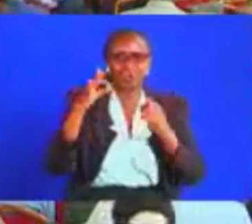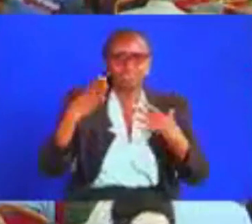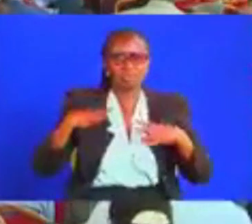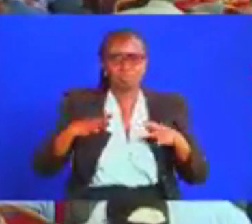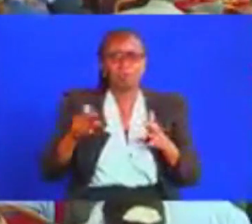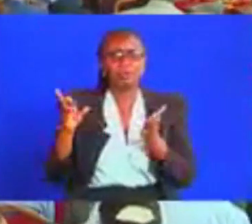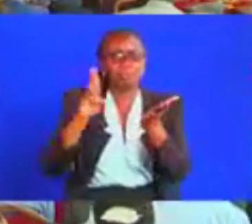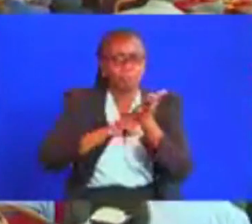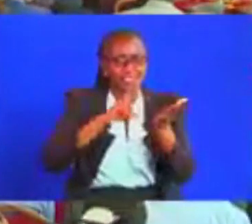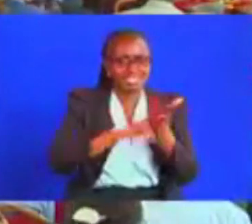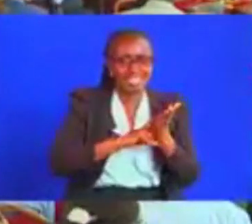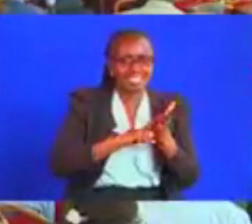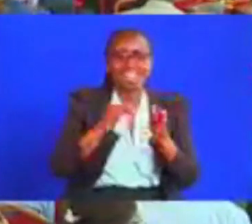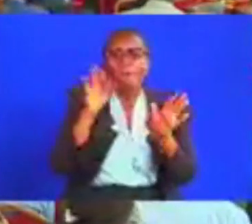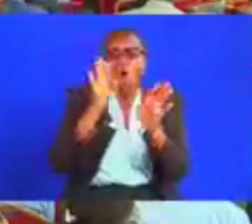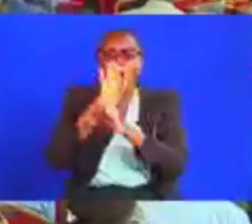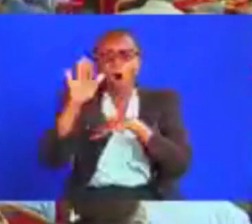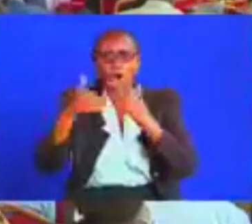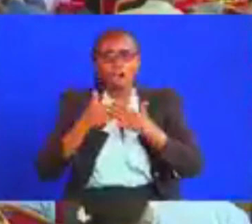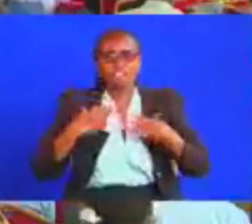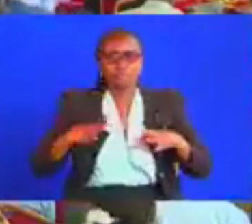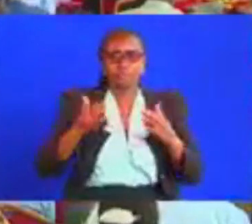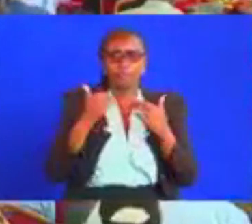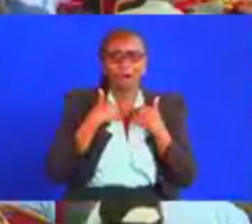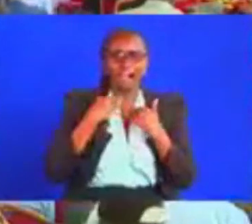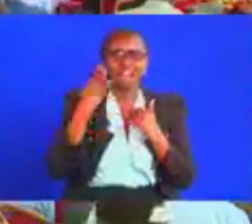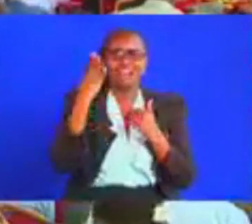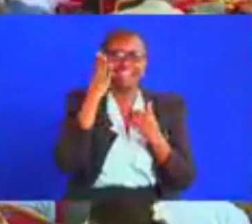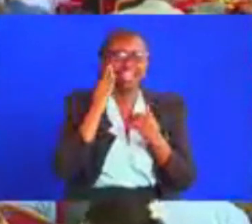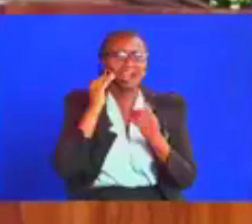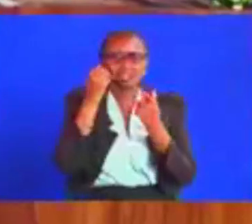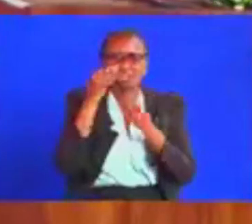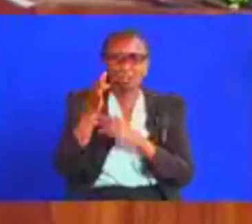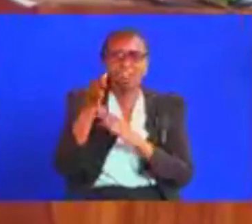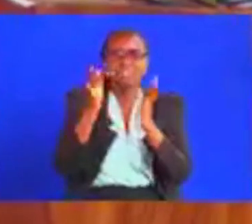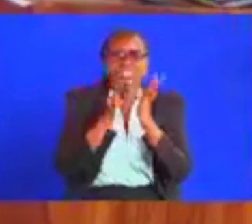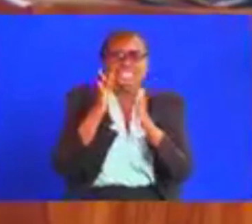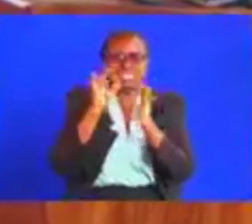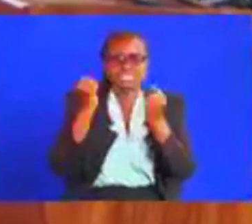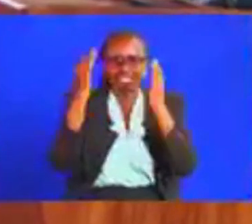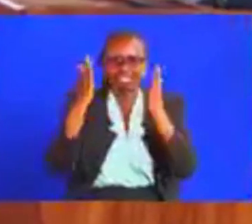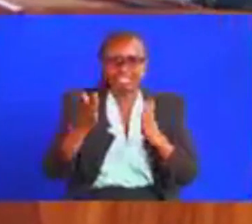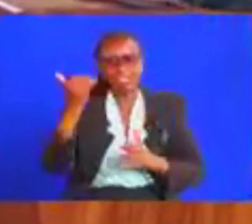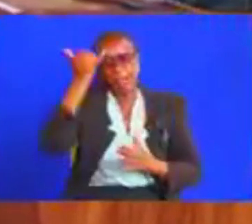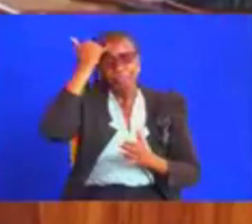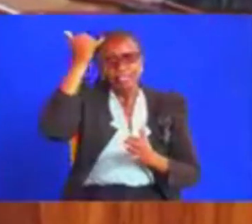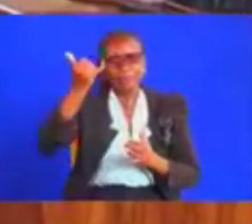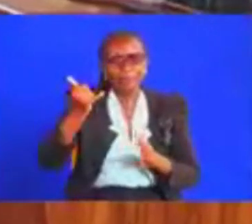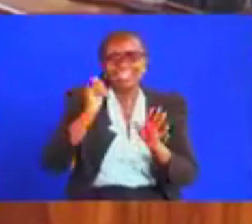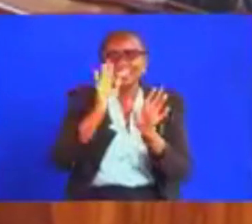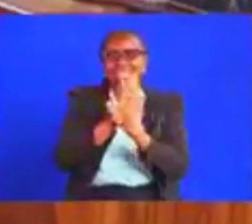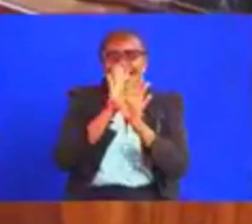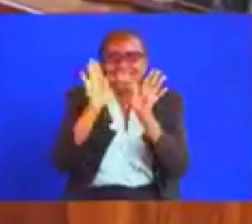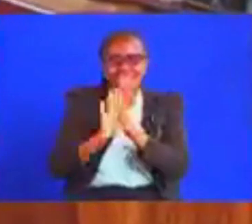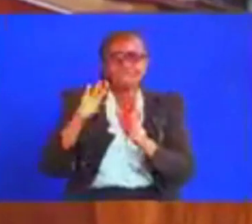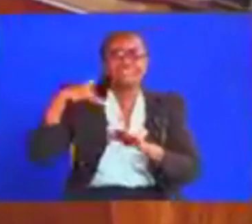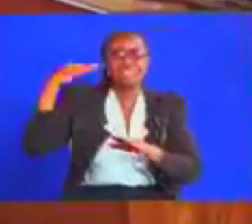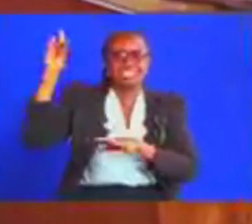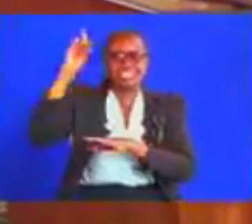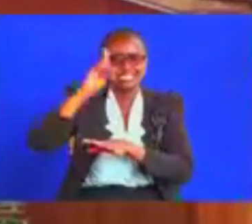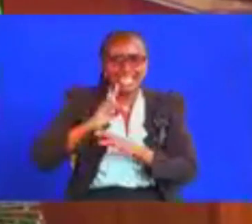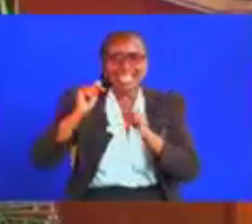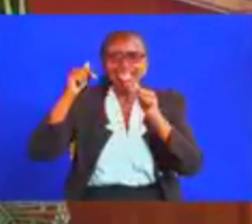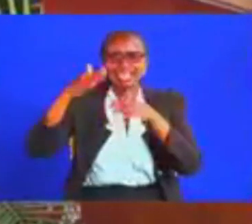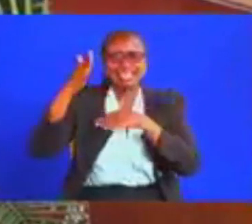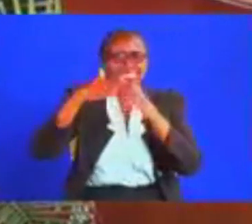represented, that everyone had an encounter of Jesus the Savior. Imagine if every day this size